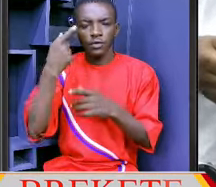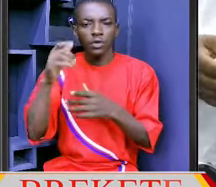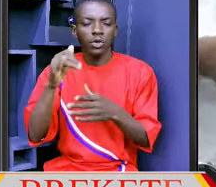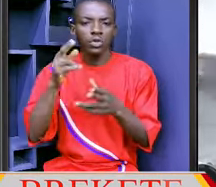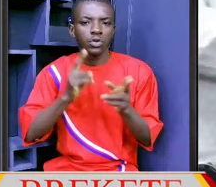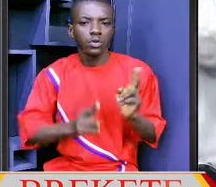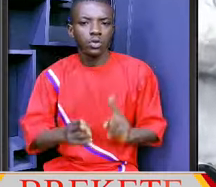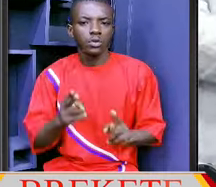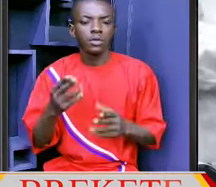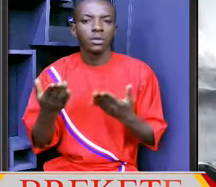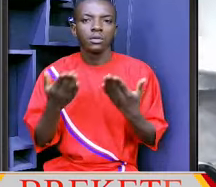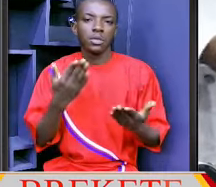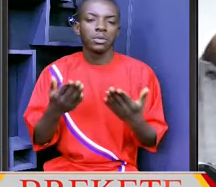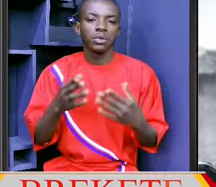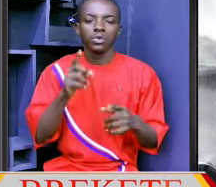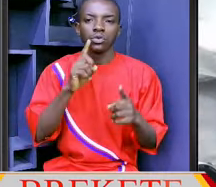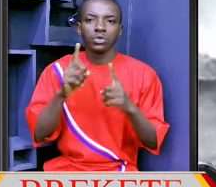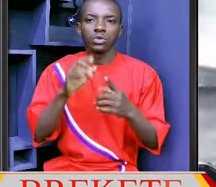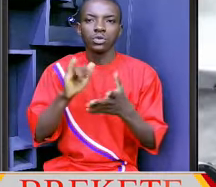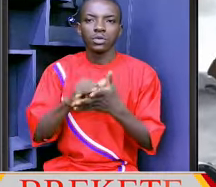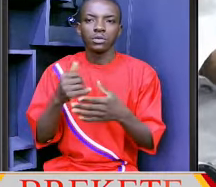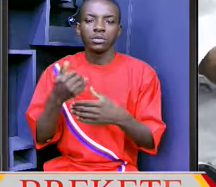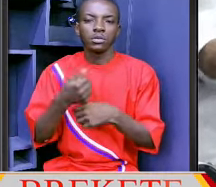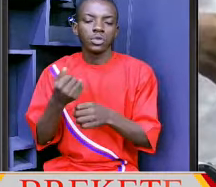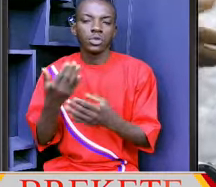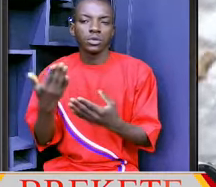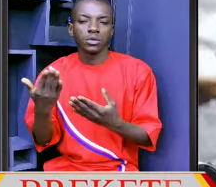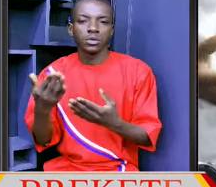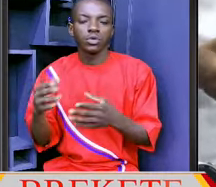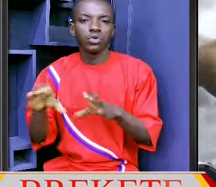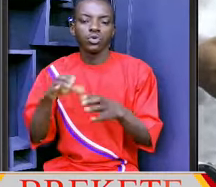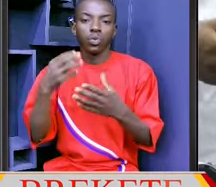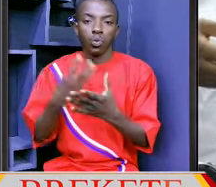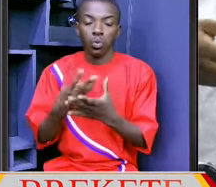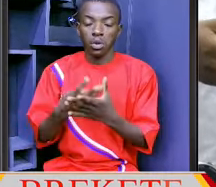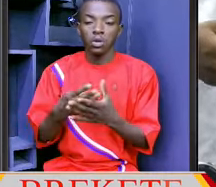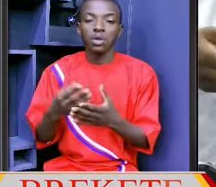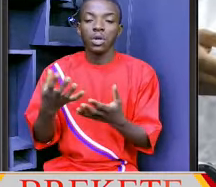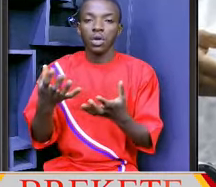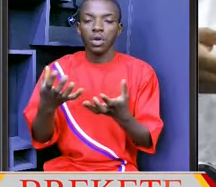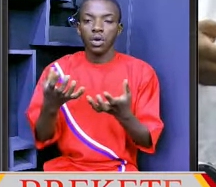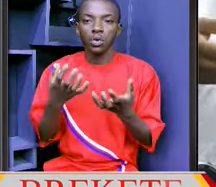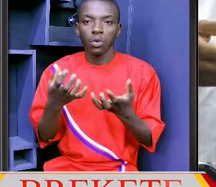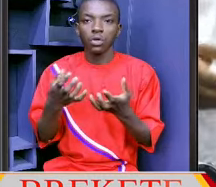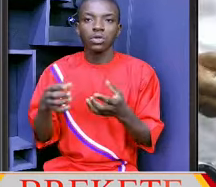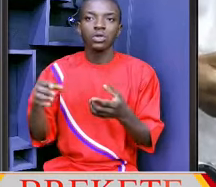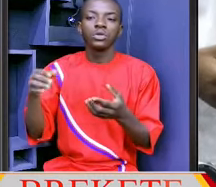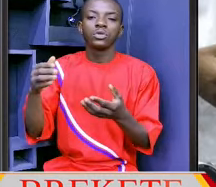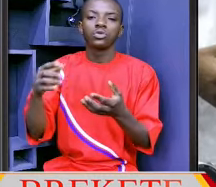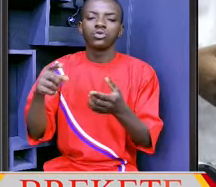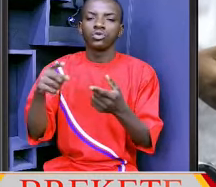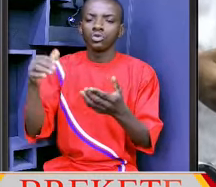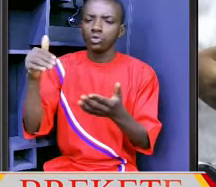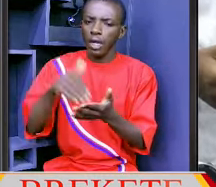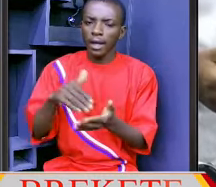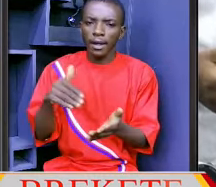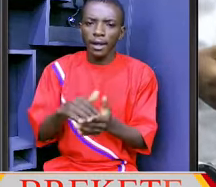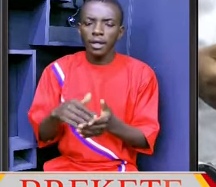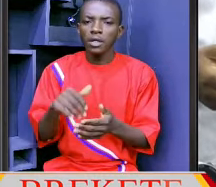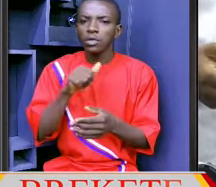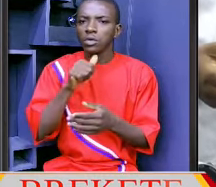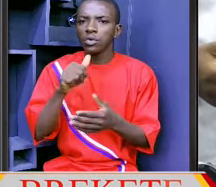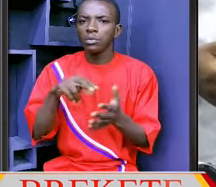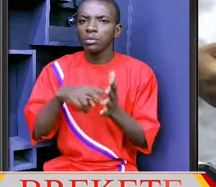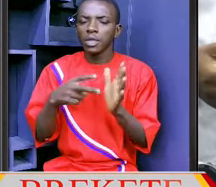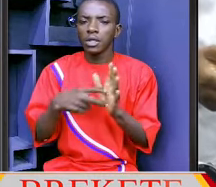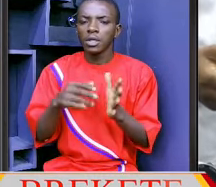just talk because say you won't make the thing, if you do and well, you go won't do again. That does not mean